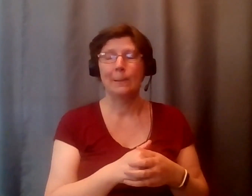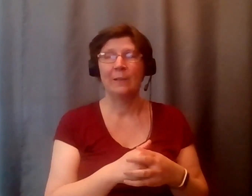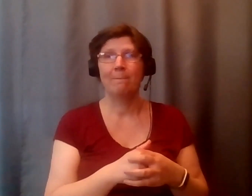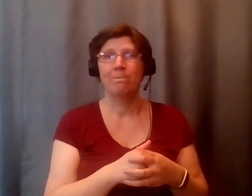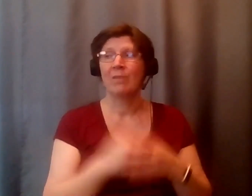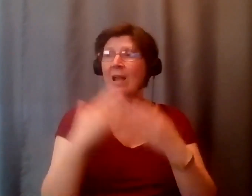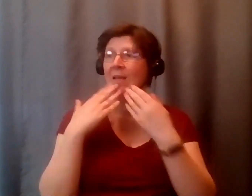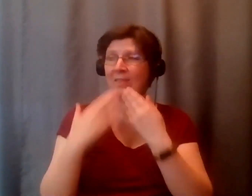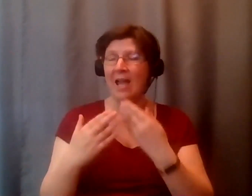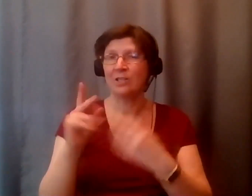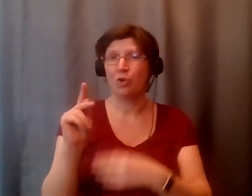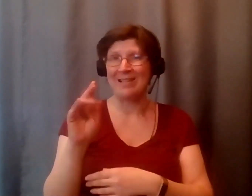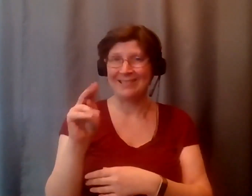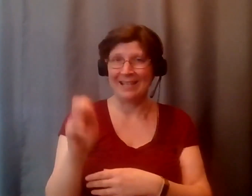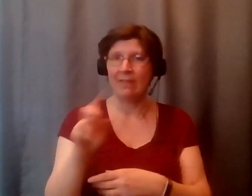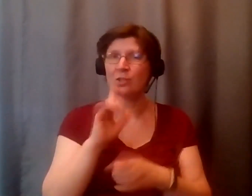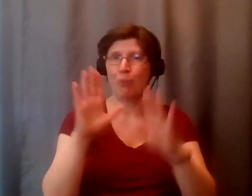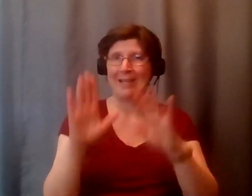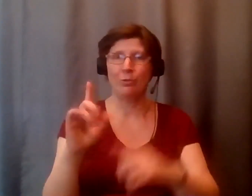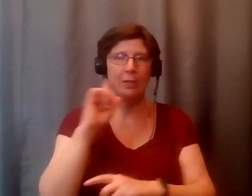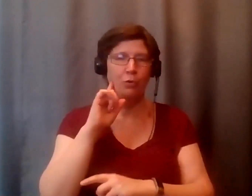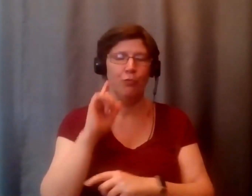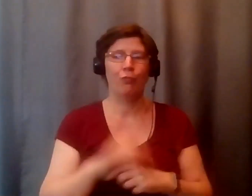Thanks very much, Christine. That's great to hear.